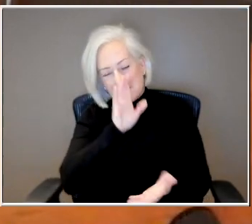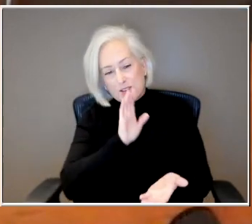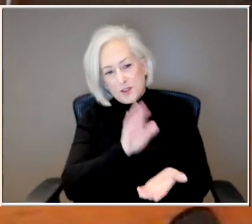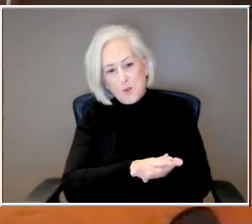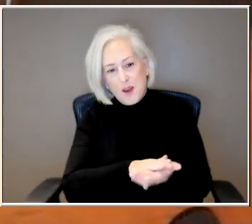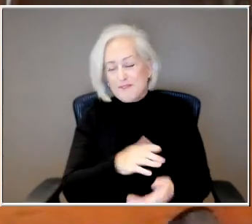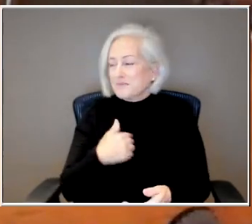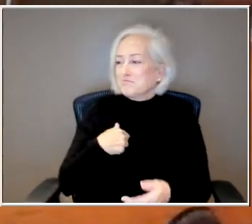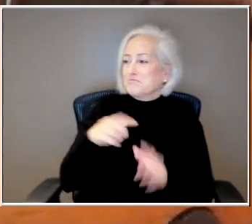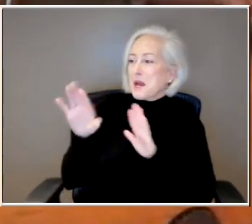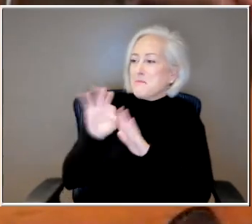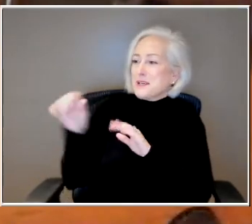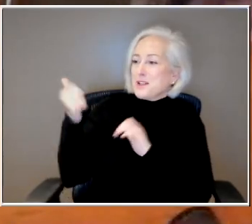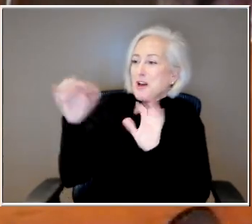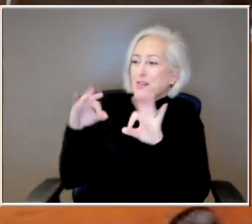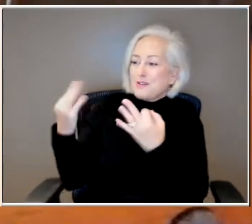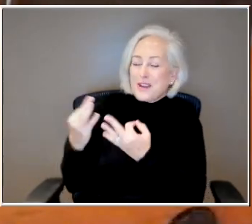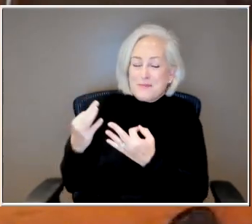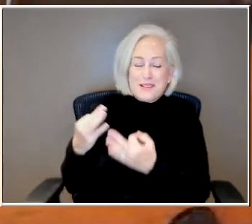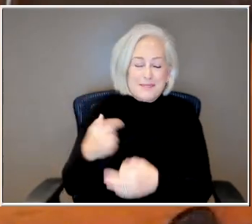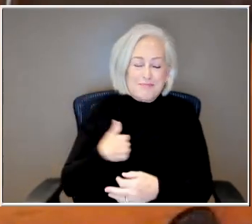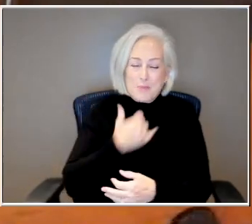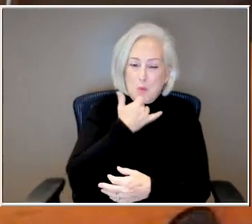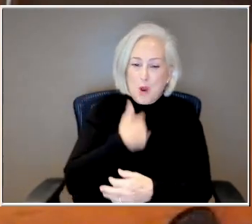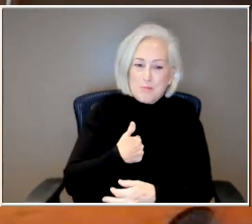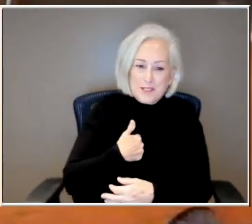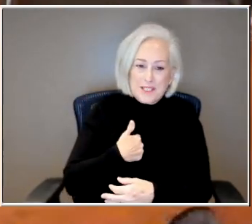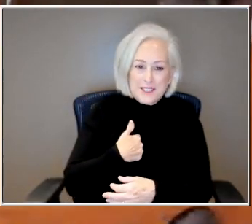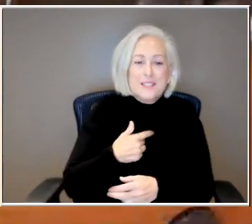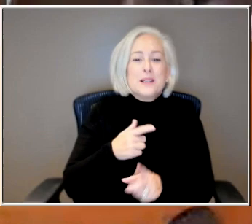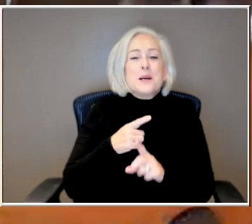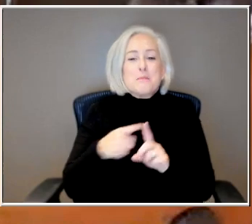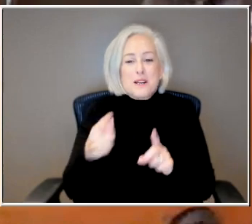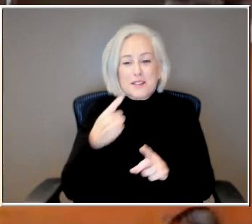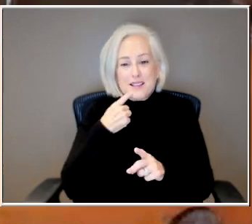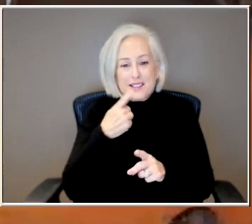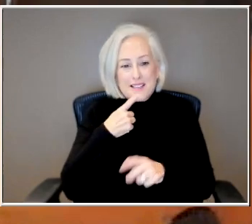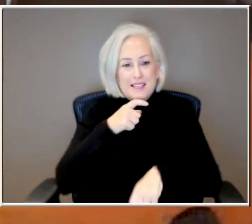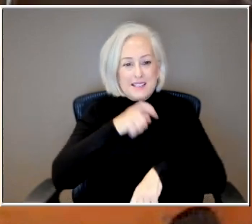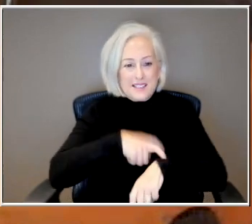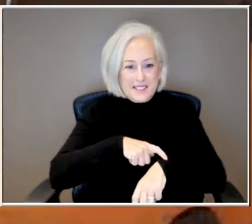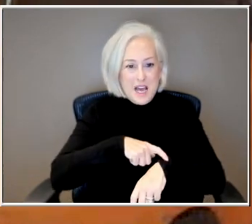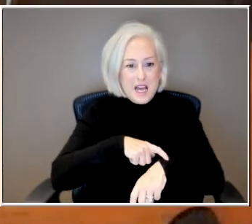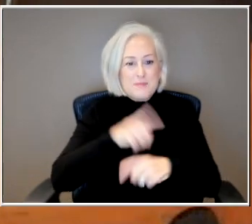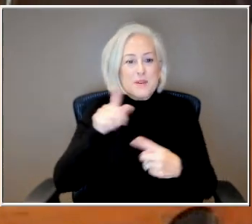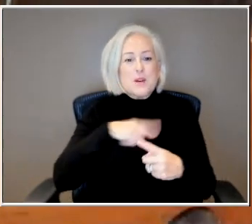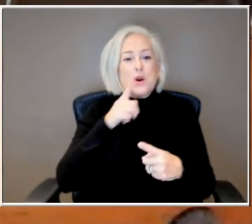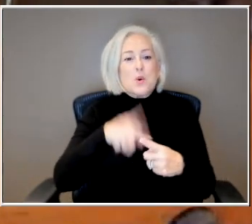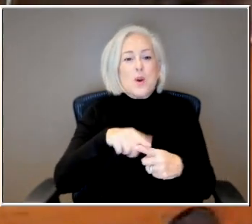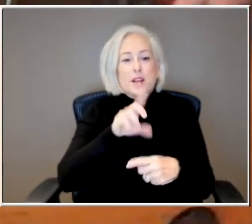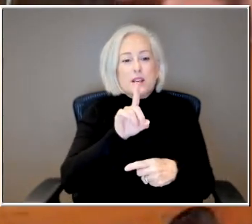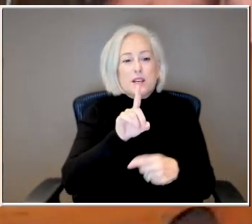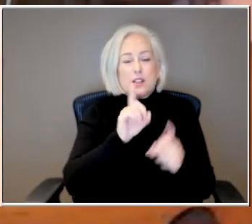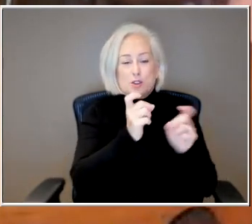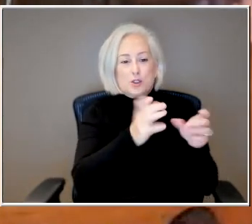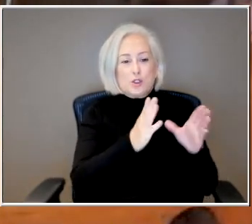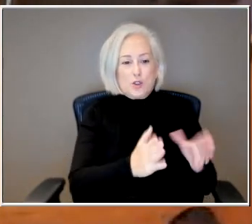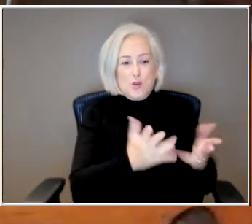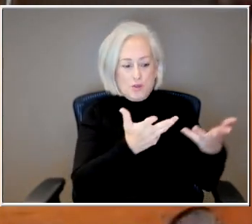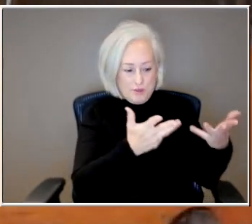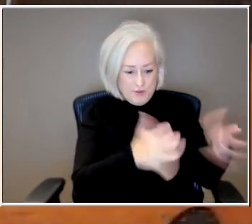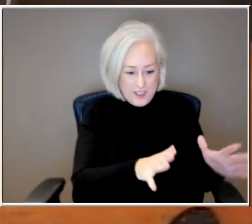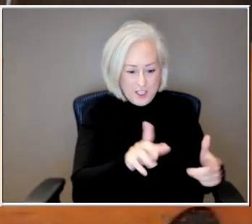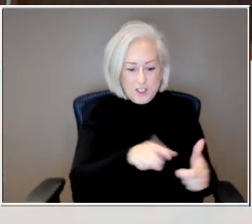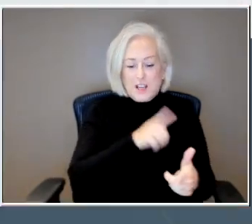another family, and they gave us time frames of when the donor would be done and when Jeff would actually go in to receive